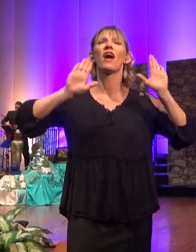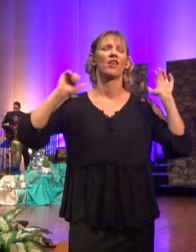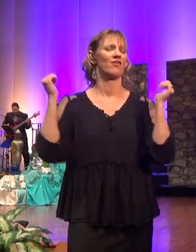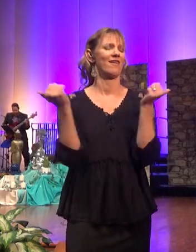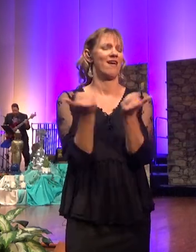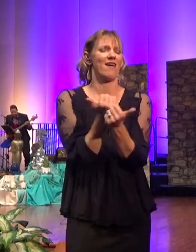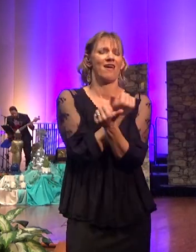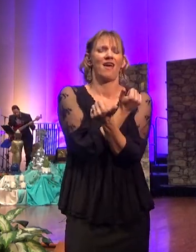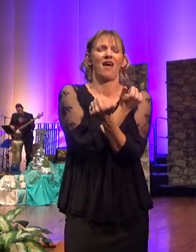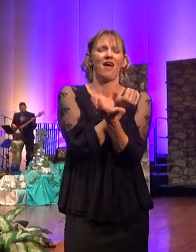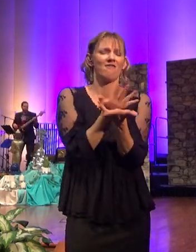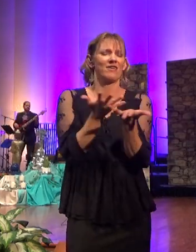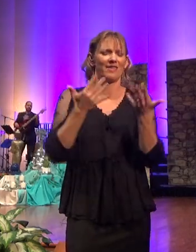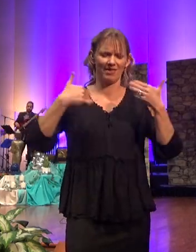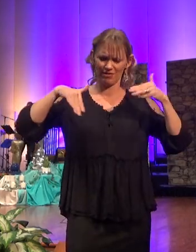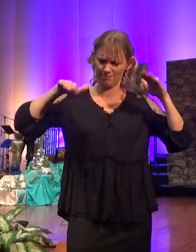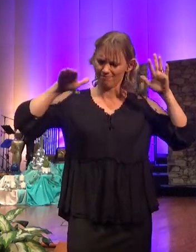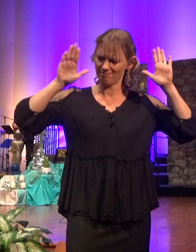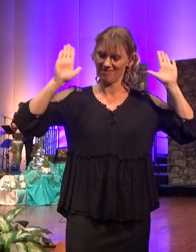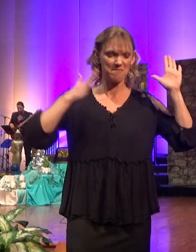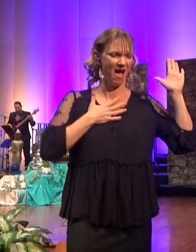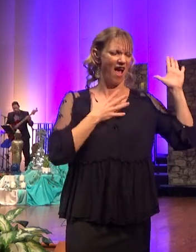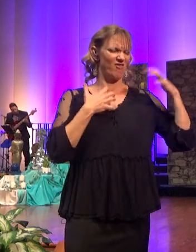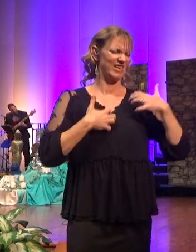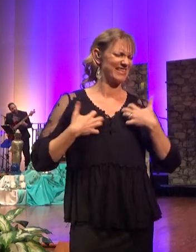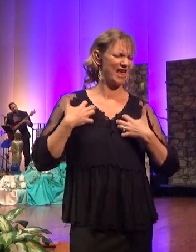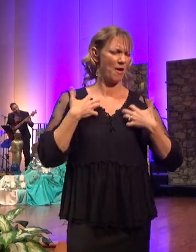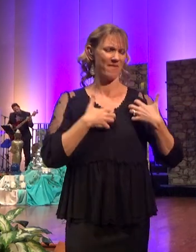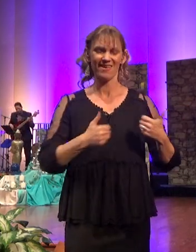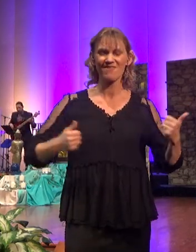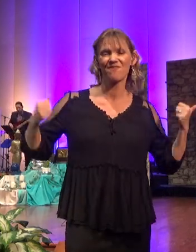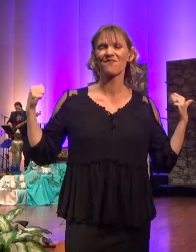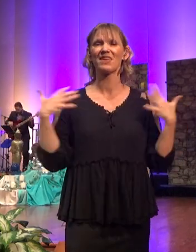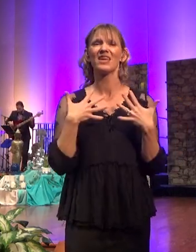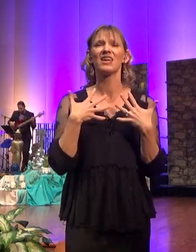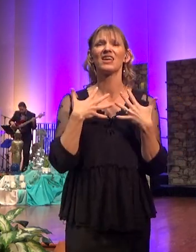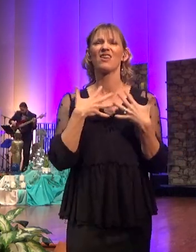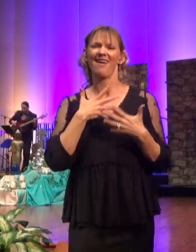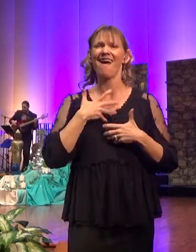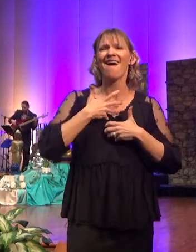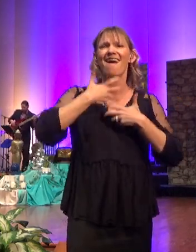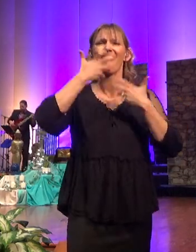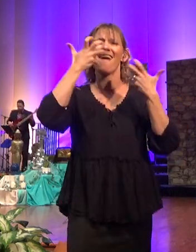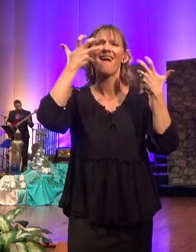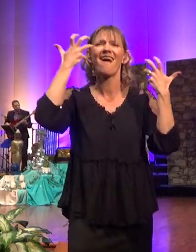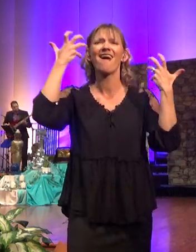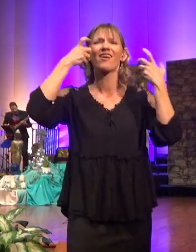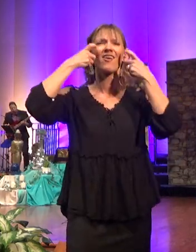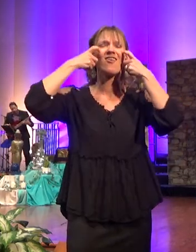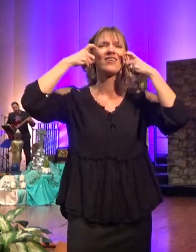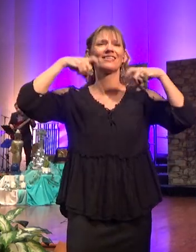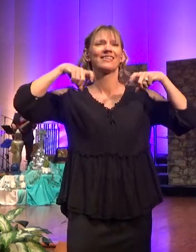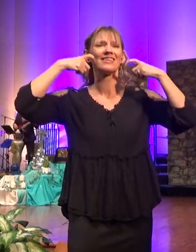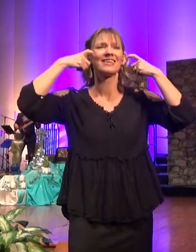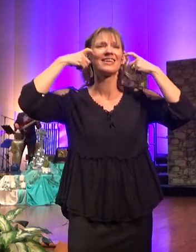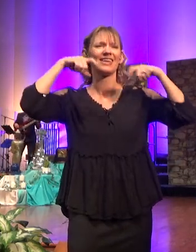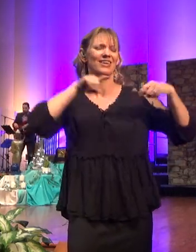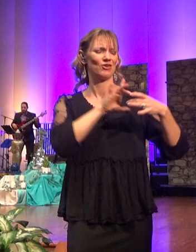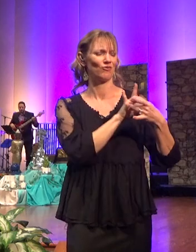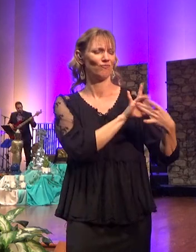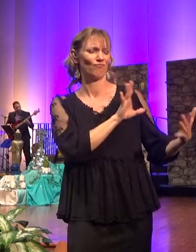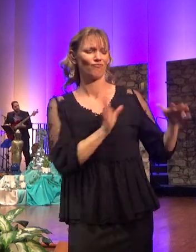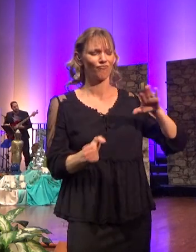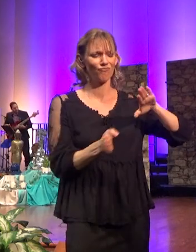it all. The resentment and fears, the anger and tears. Oh, for